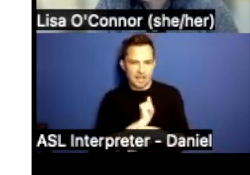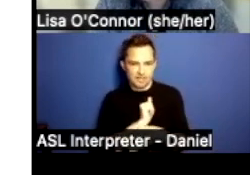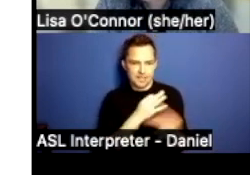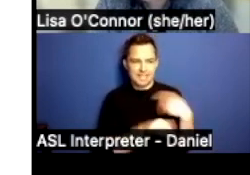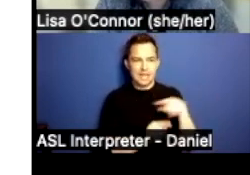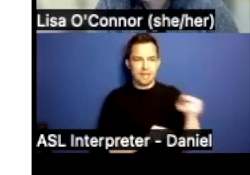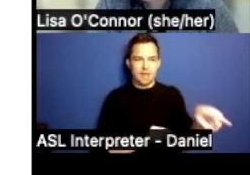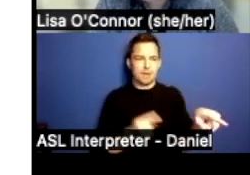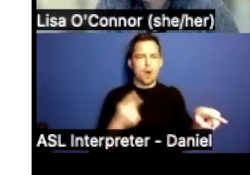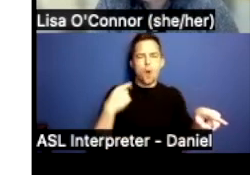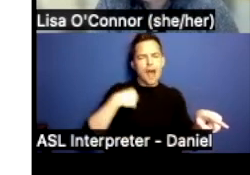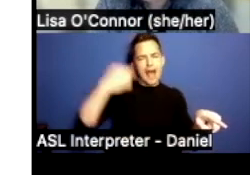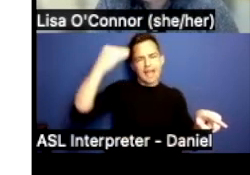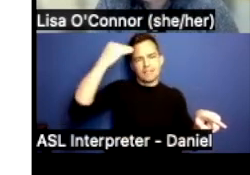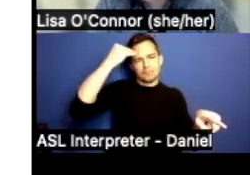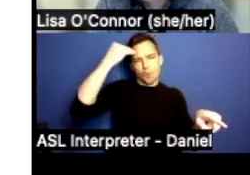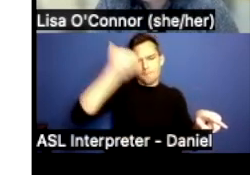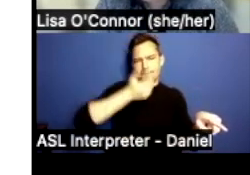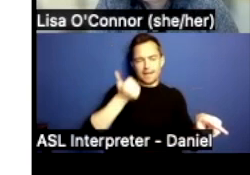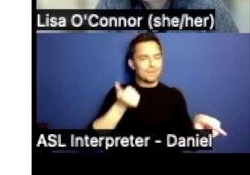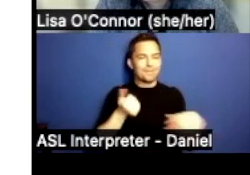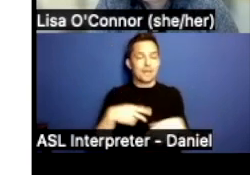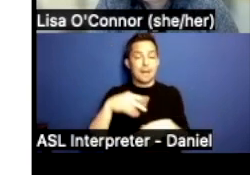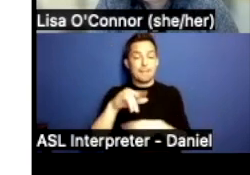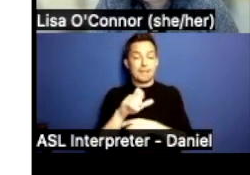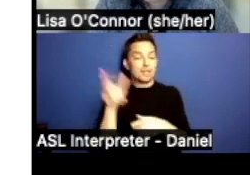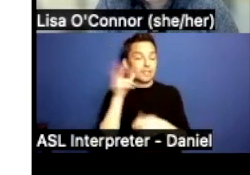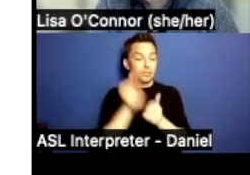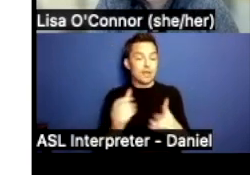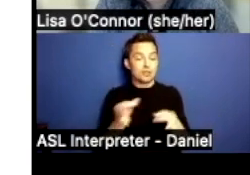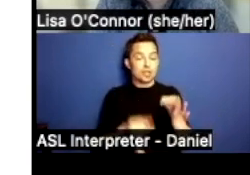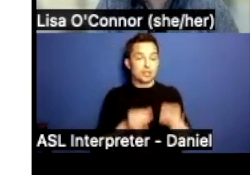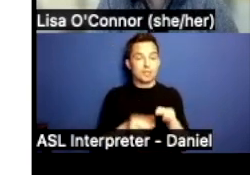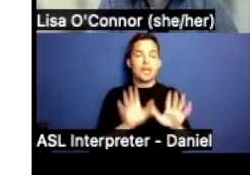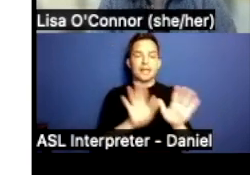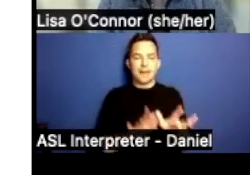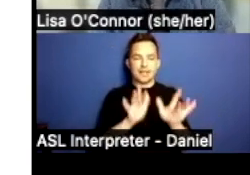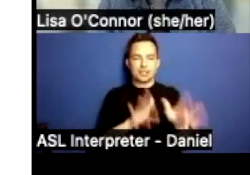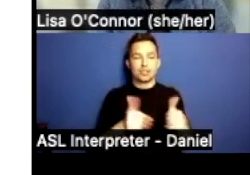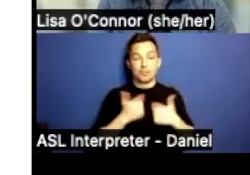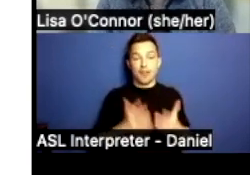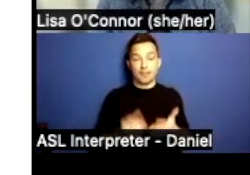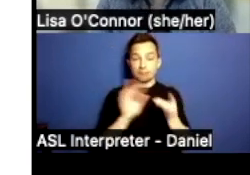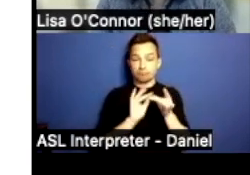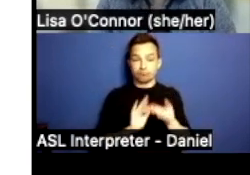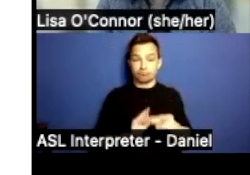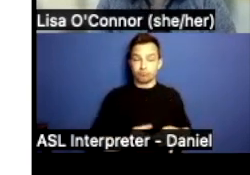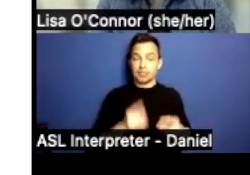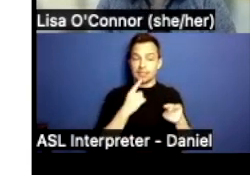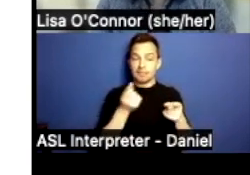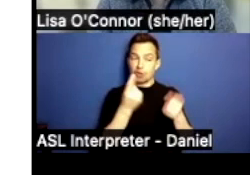best. Another pillar of really listening without judgment is that compassion that we heard survivors talking about, and just understanding